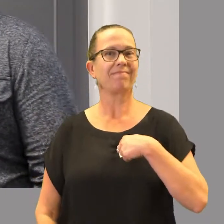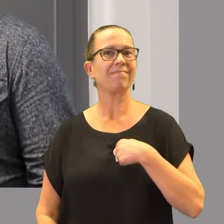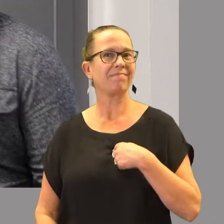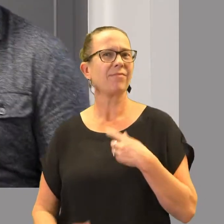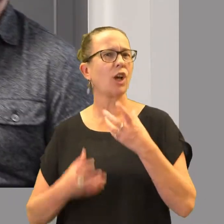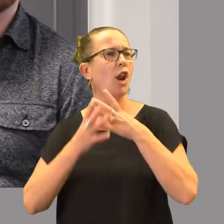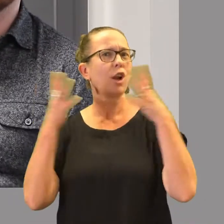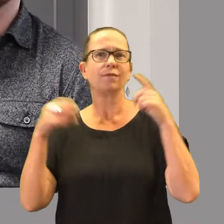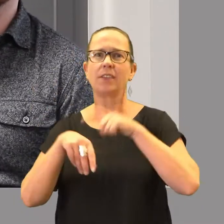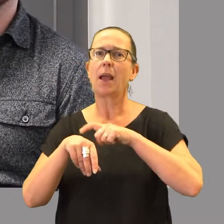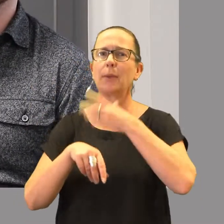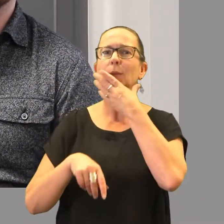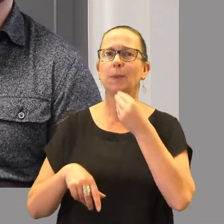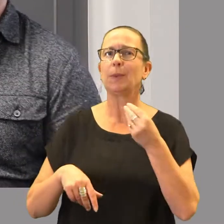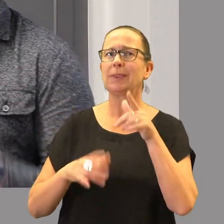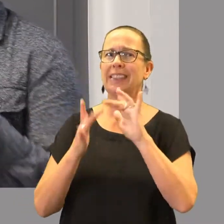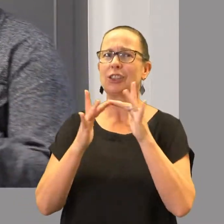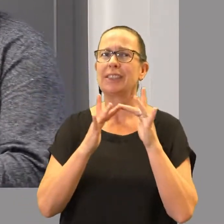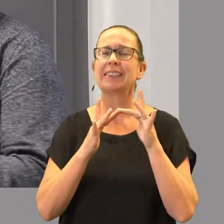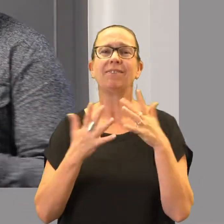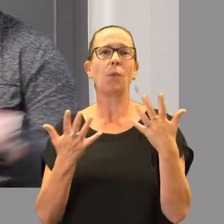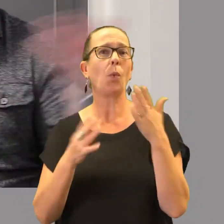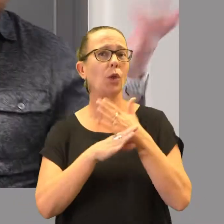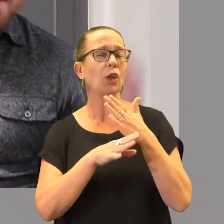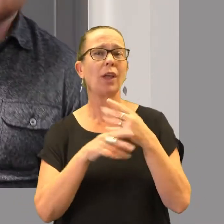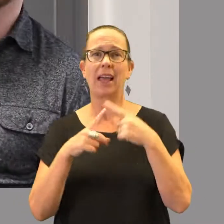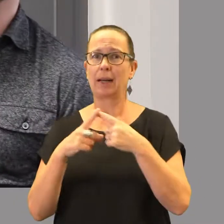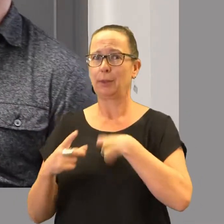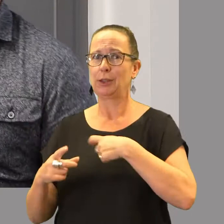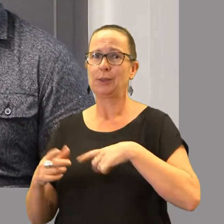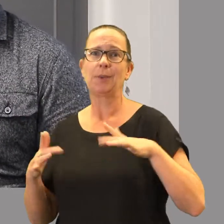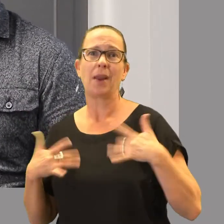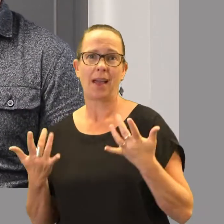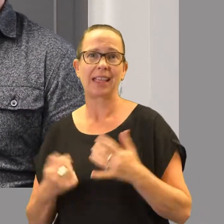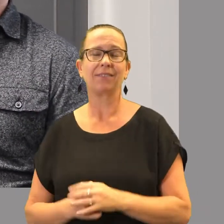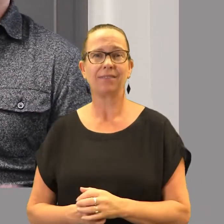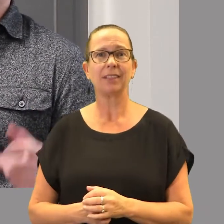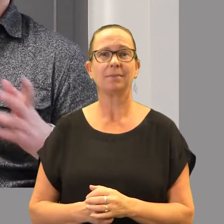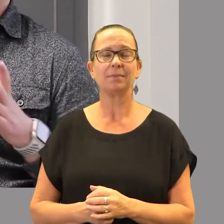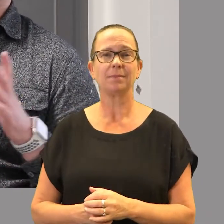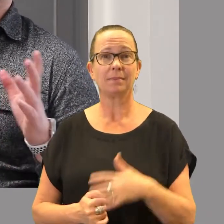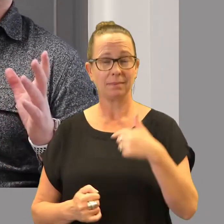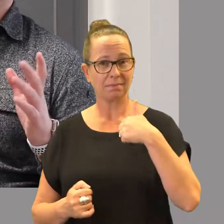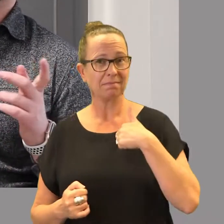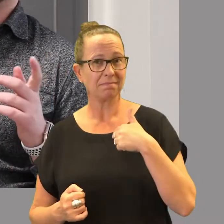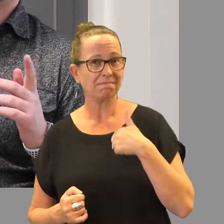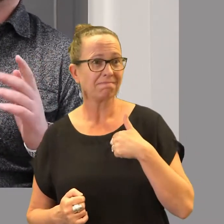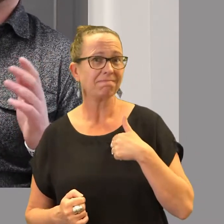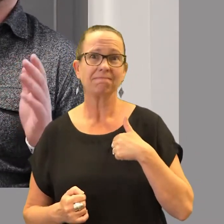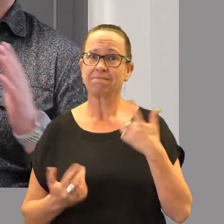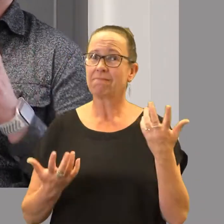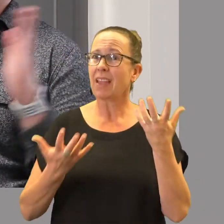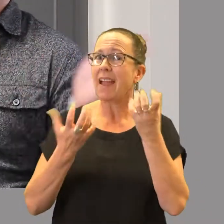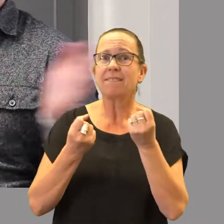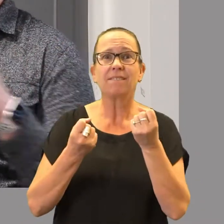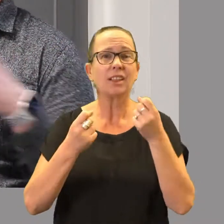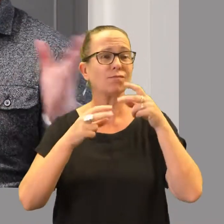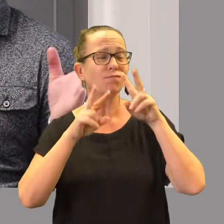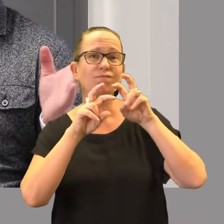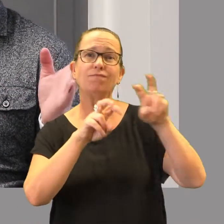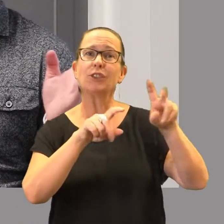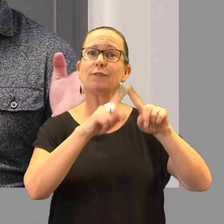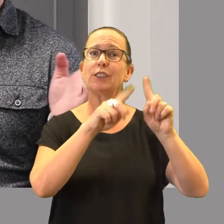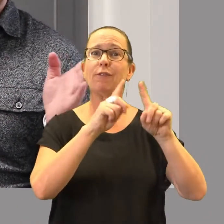I spend a lot of time on the internet, you know, in my job and in my personal life, and you know, I encounter a